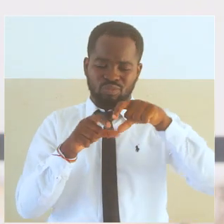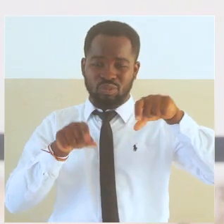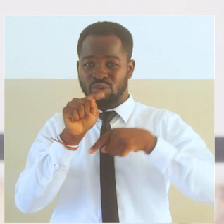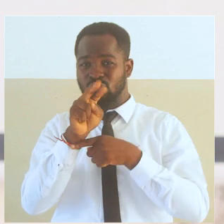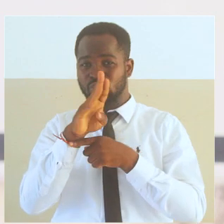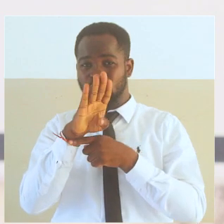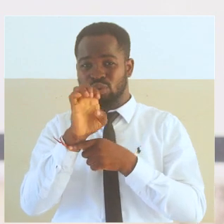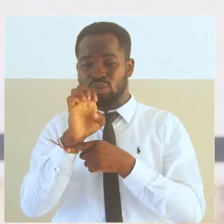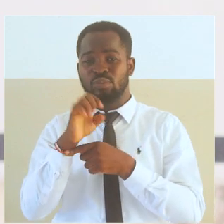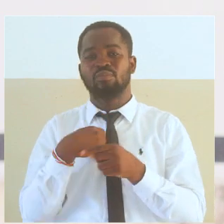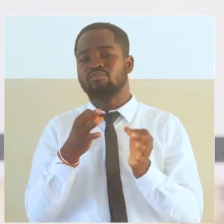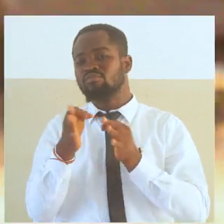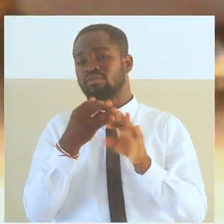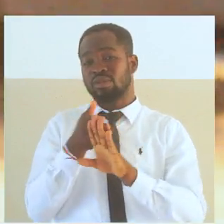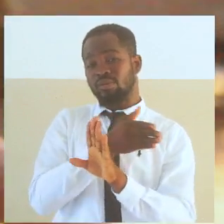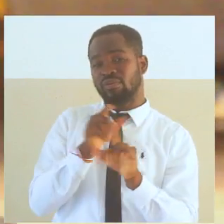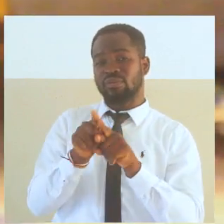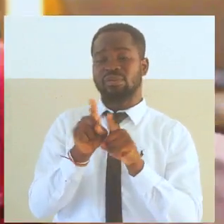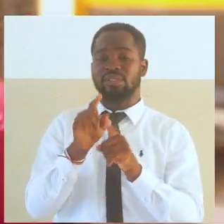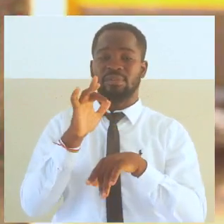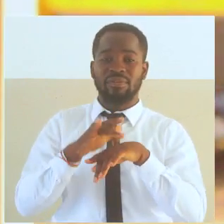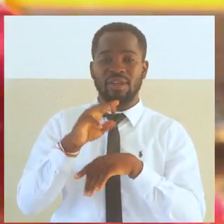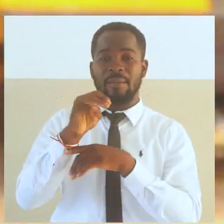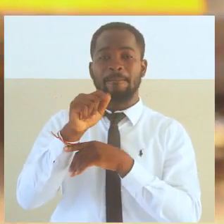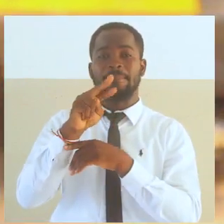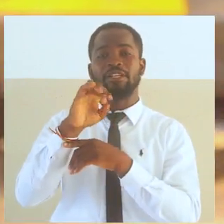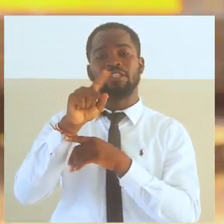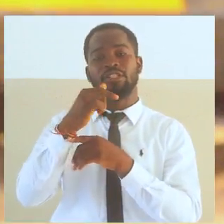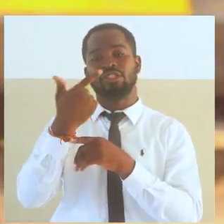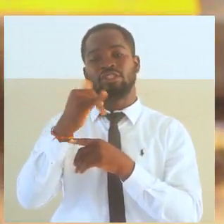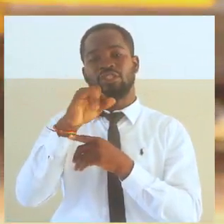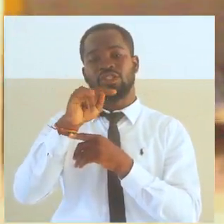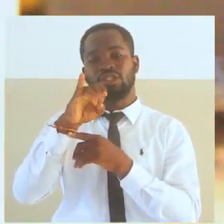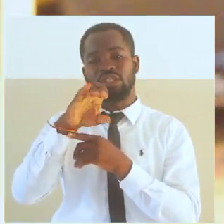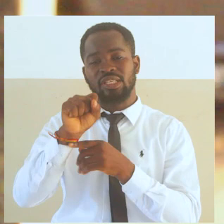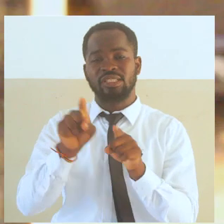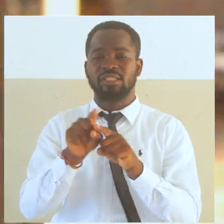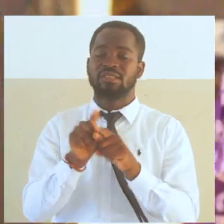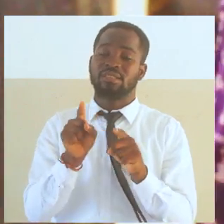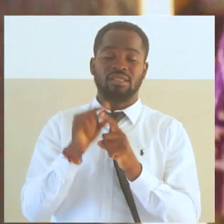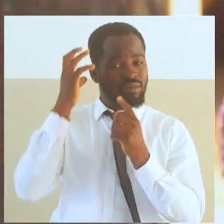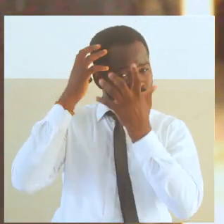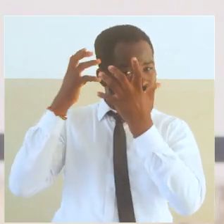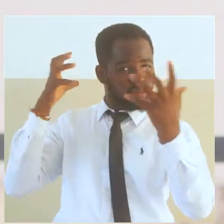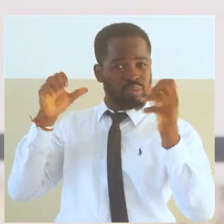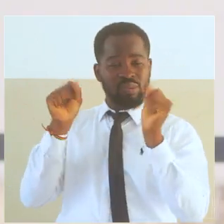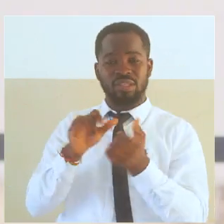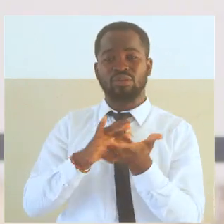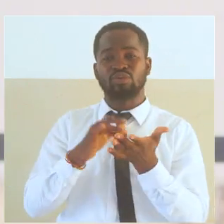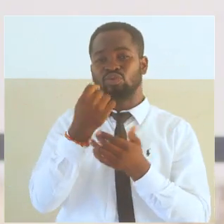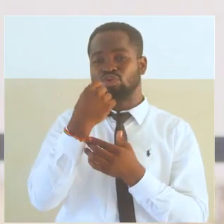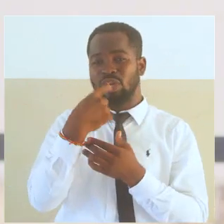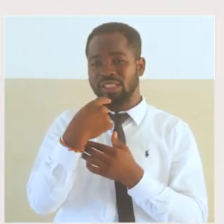brain or the neural tube, as said earlier. And then some infections like meningitis can also bring